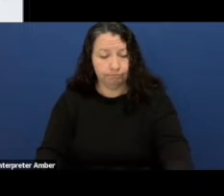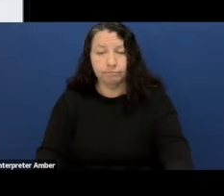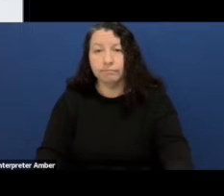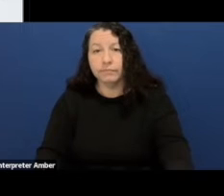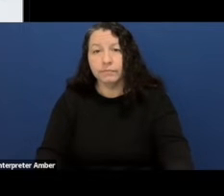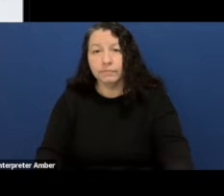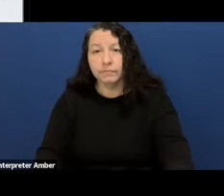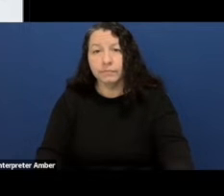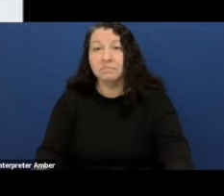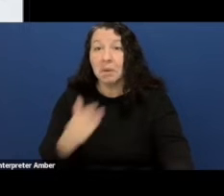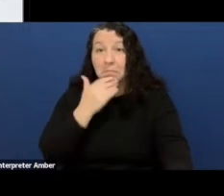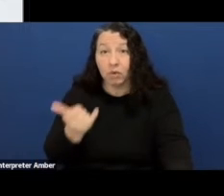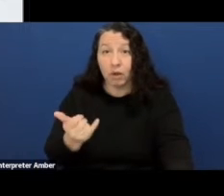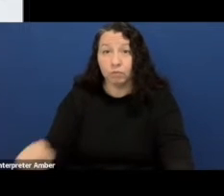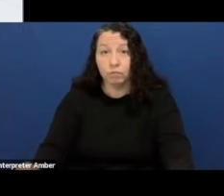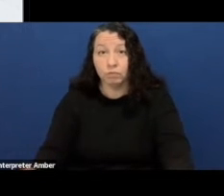Is this better now?